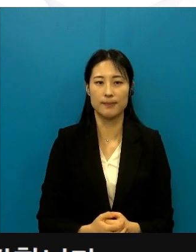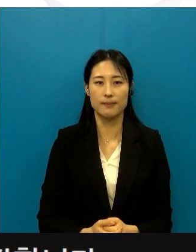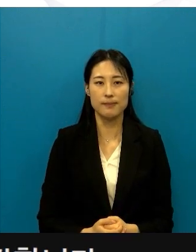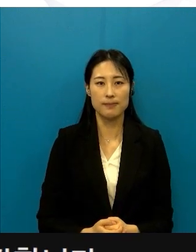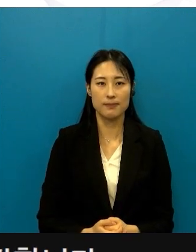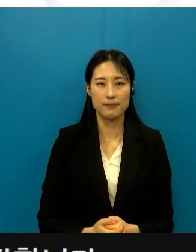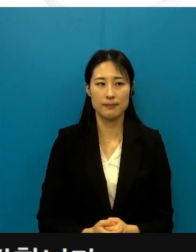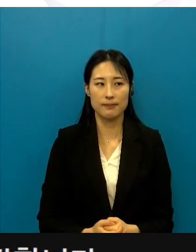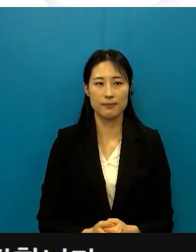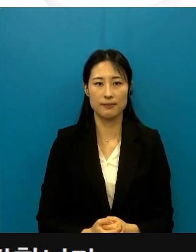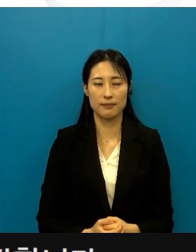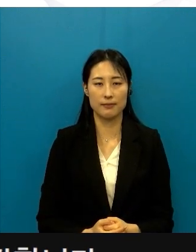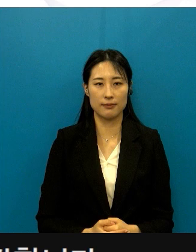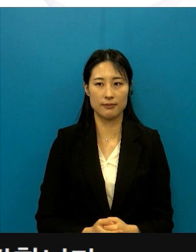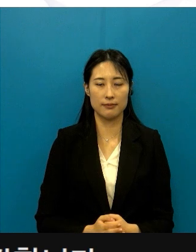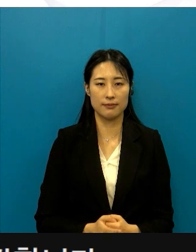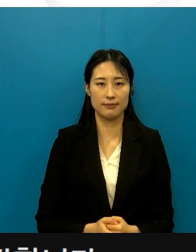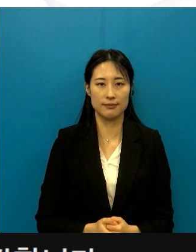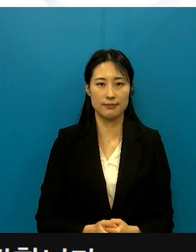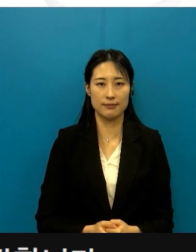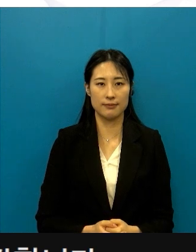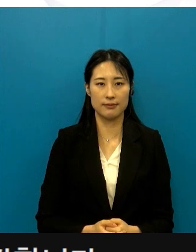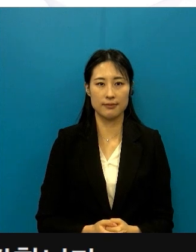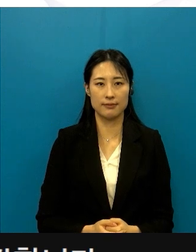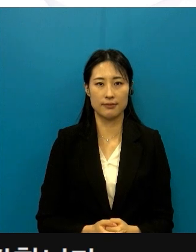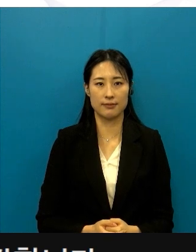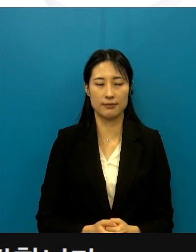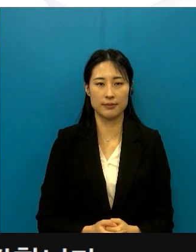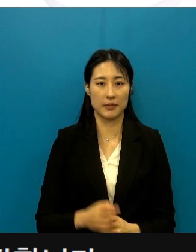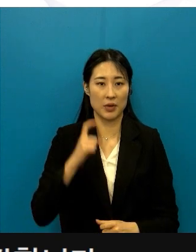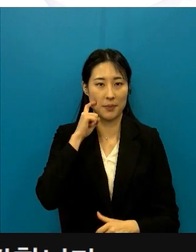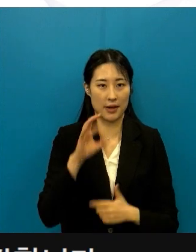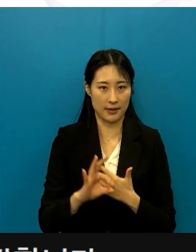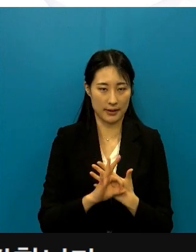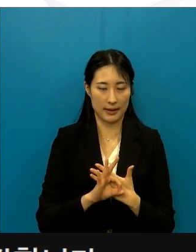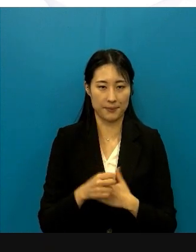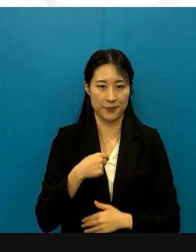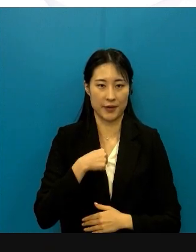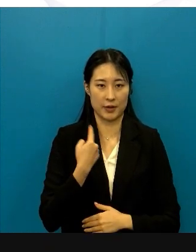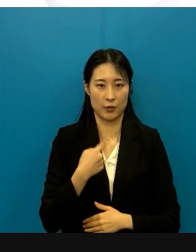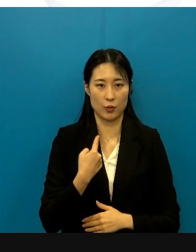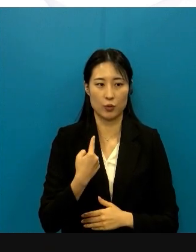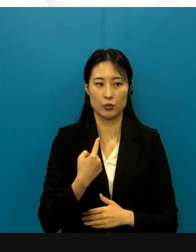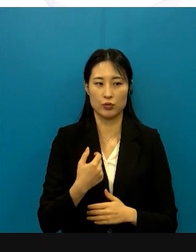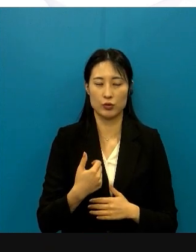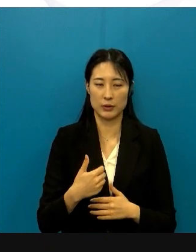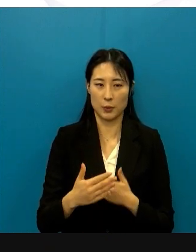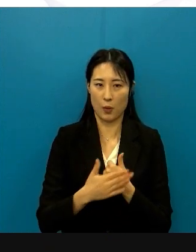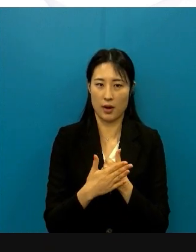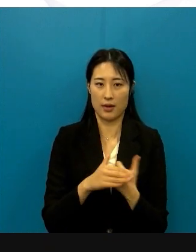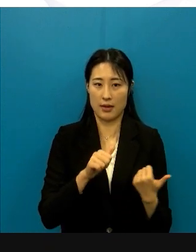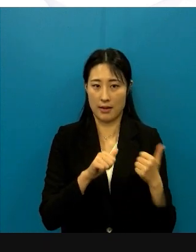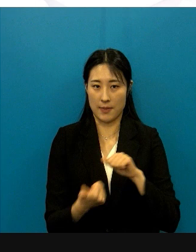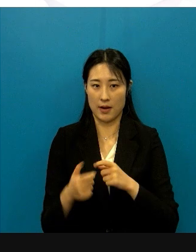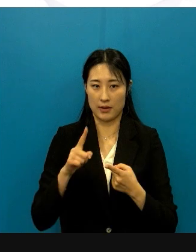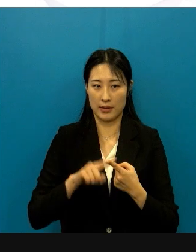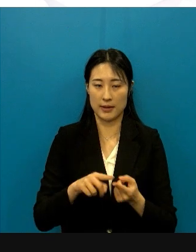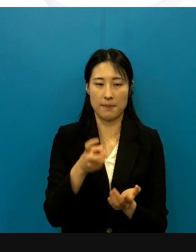real intention to legalization is to reduce national health cost,